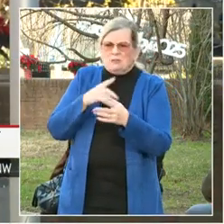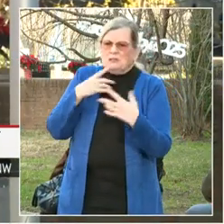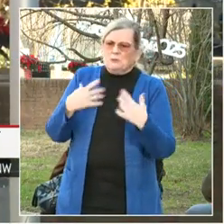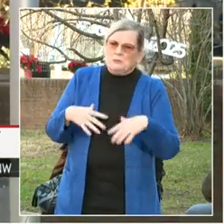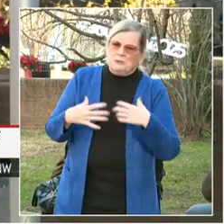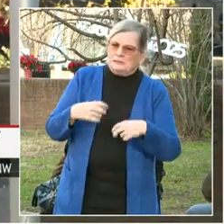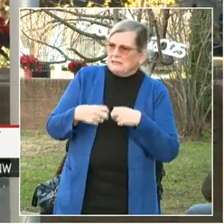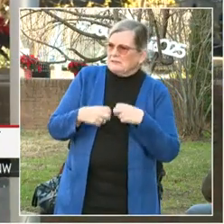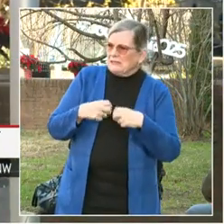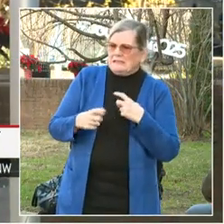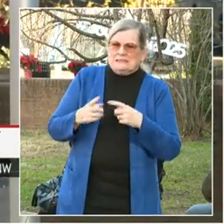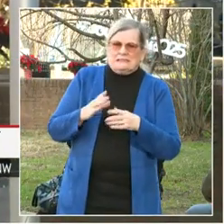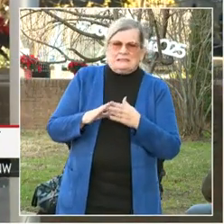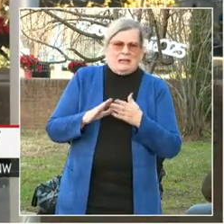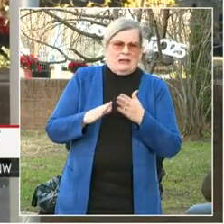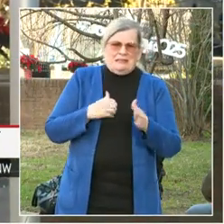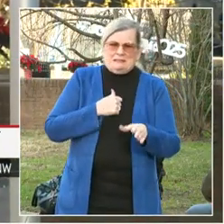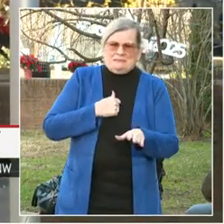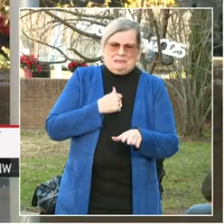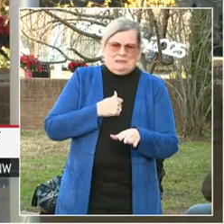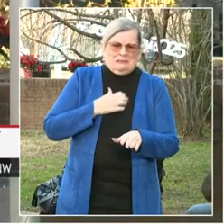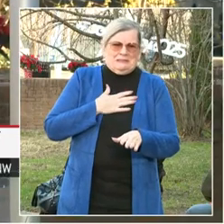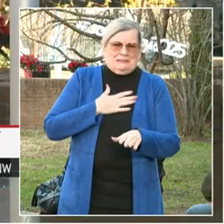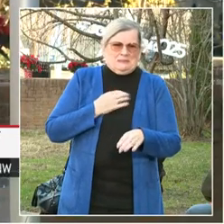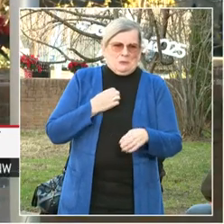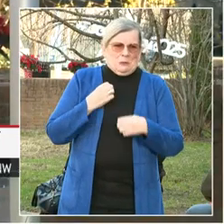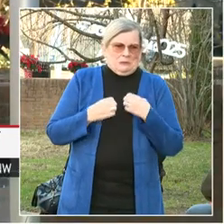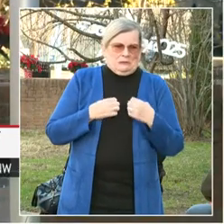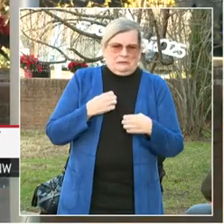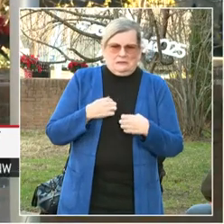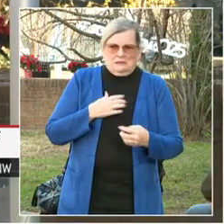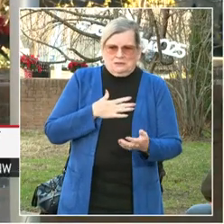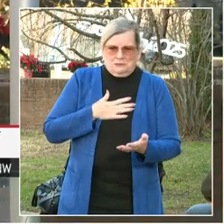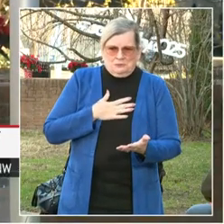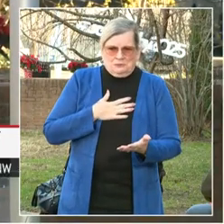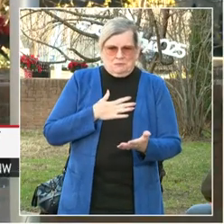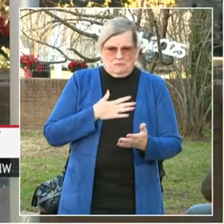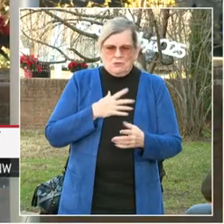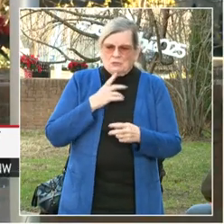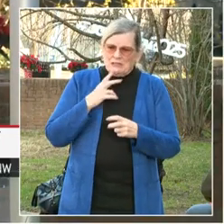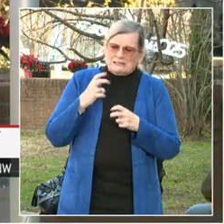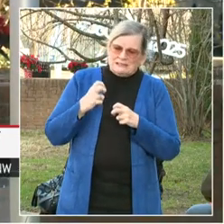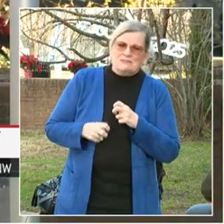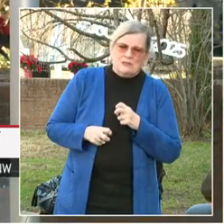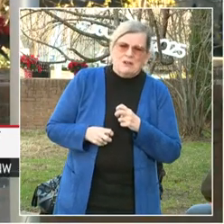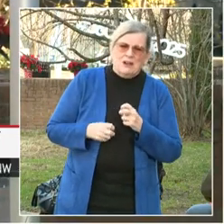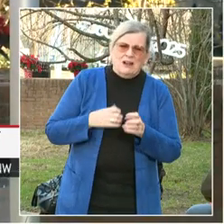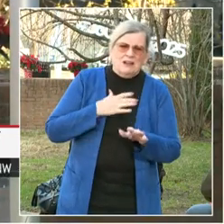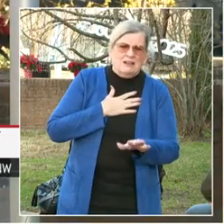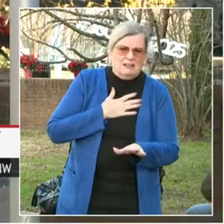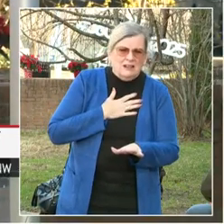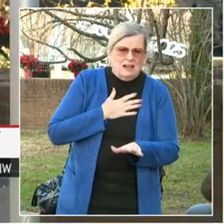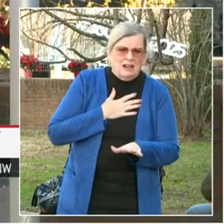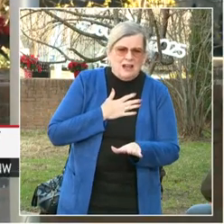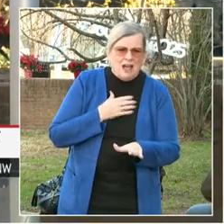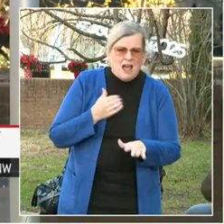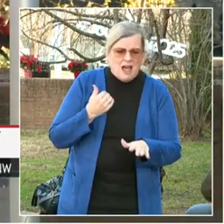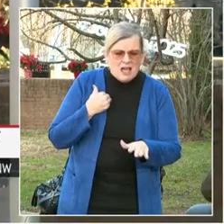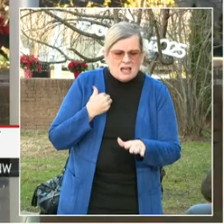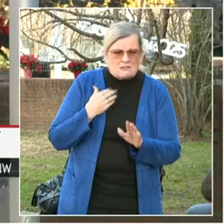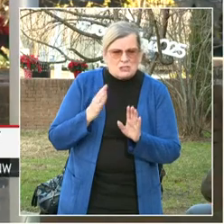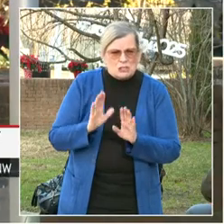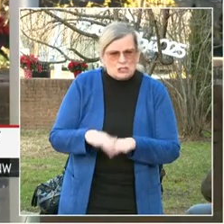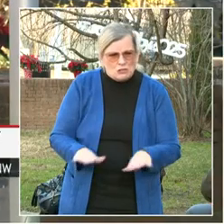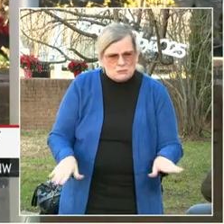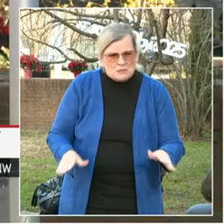I'm sorry, I'm nervous. That's okay. It's difficult for them because, they have children. Yep. And some of them